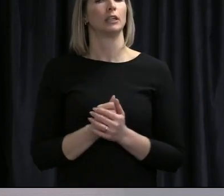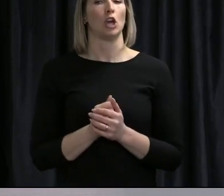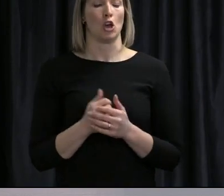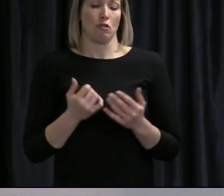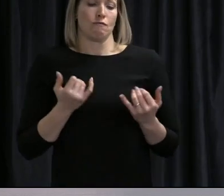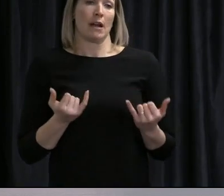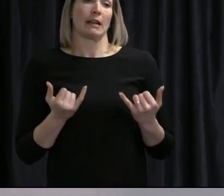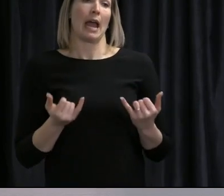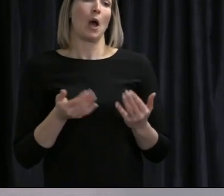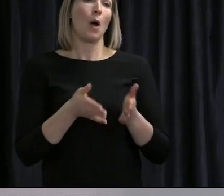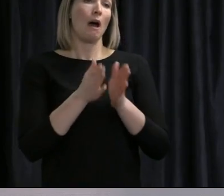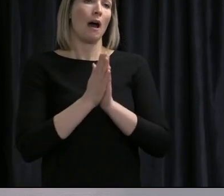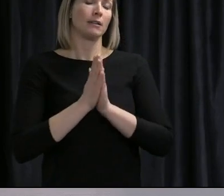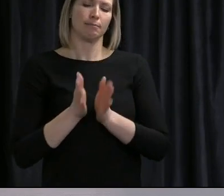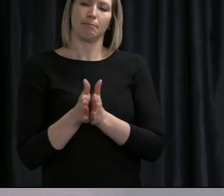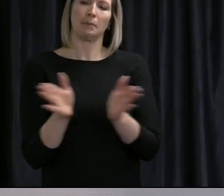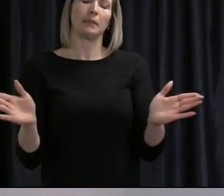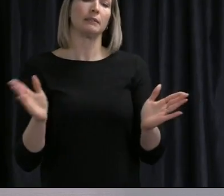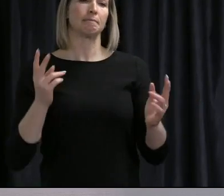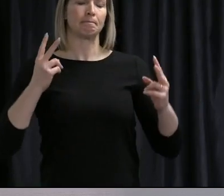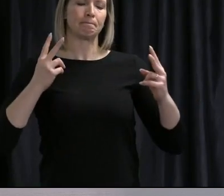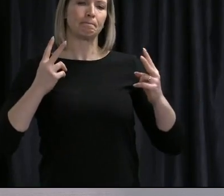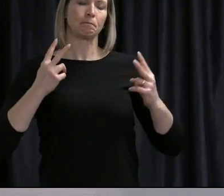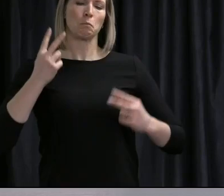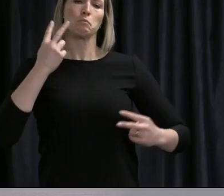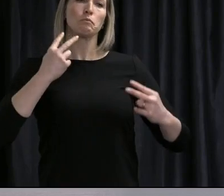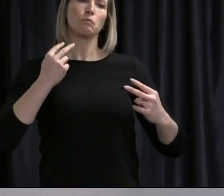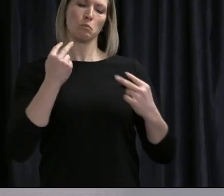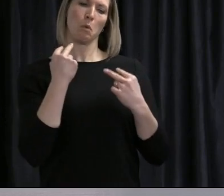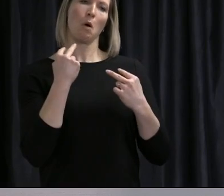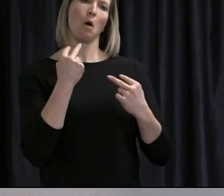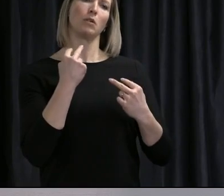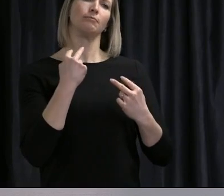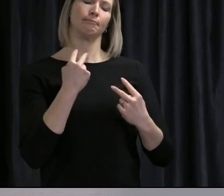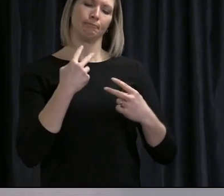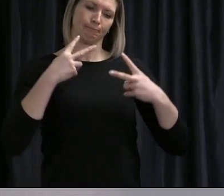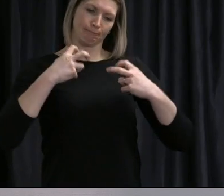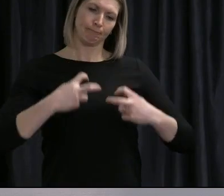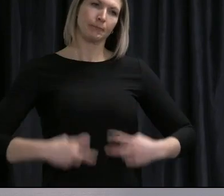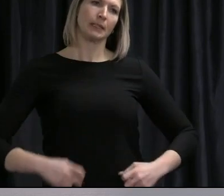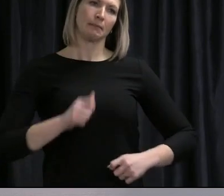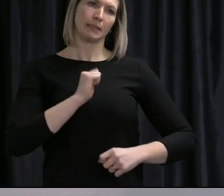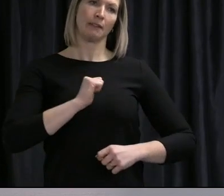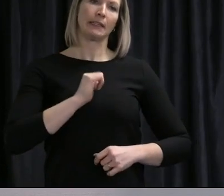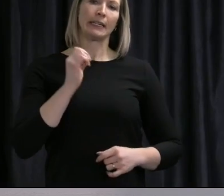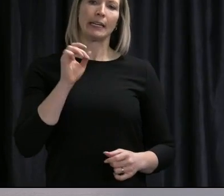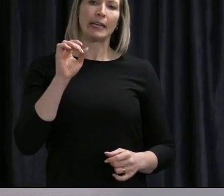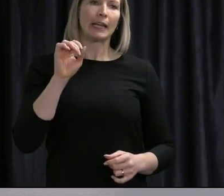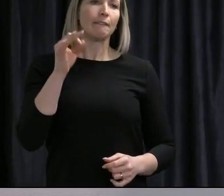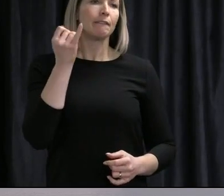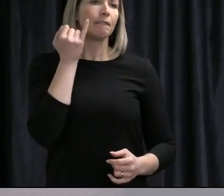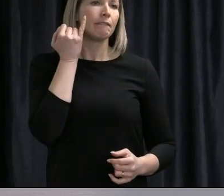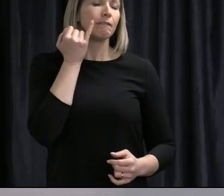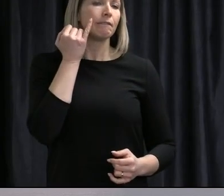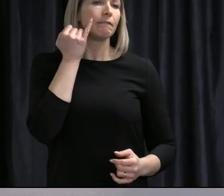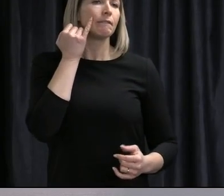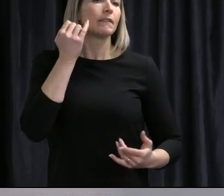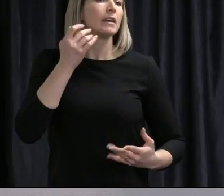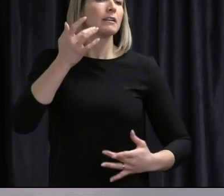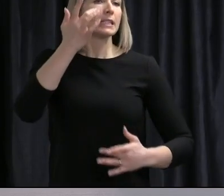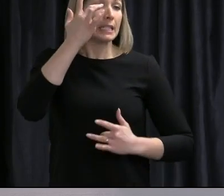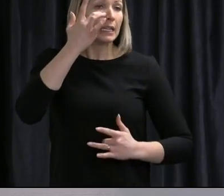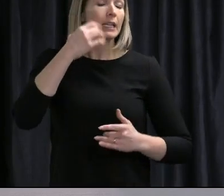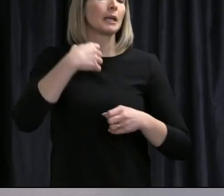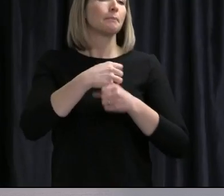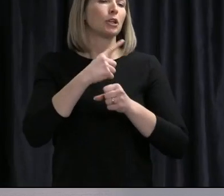symptoms closely, and to, if they have any symptoms, obviously, if they've traveled, to self-isolate, and they can certainly